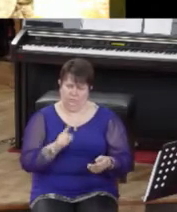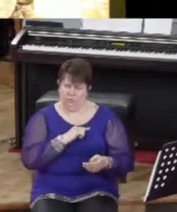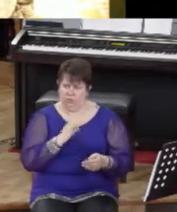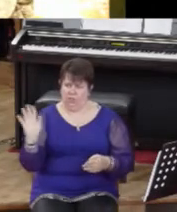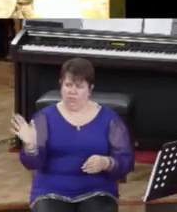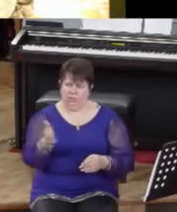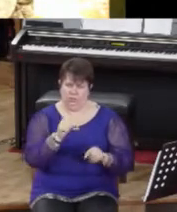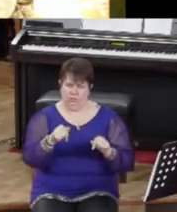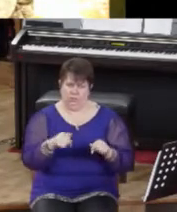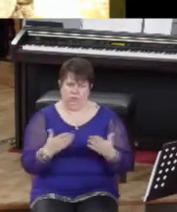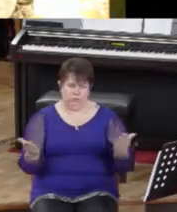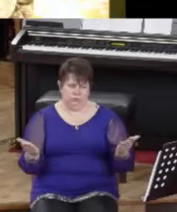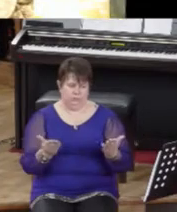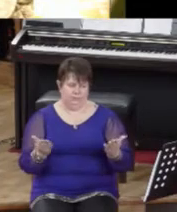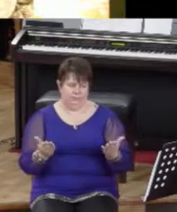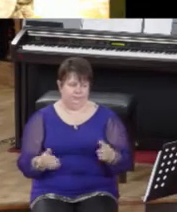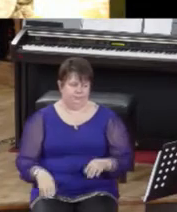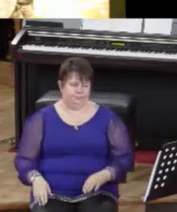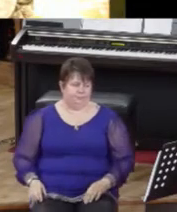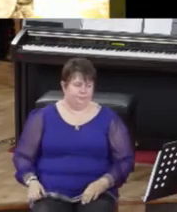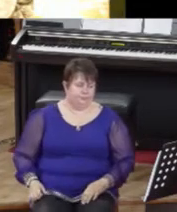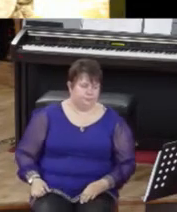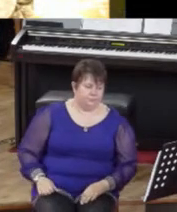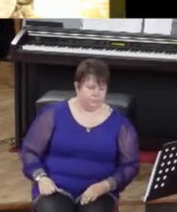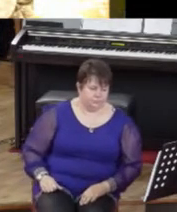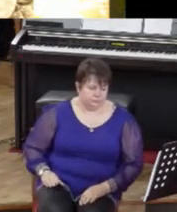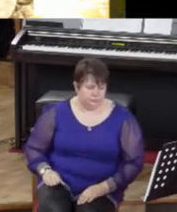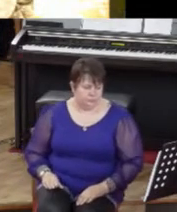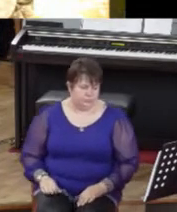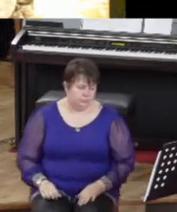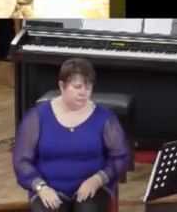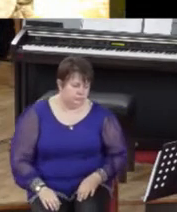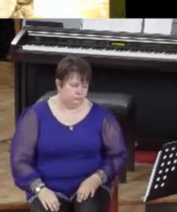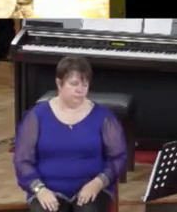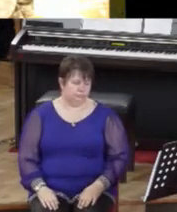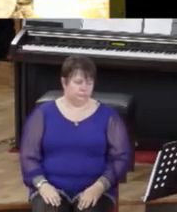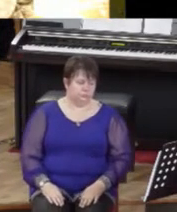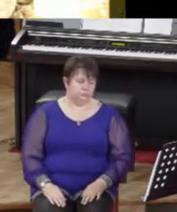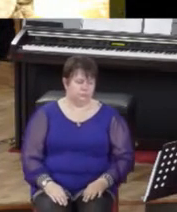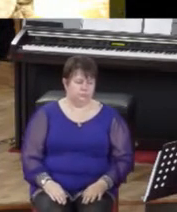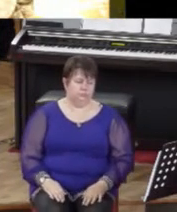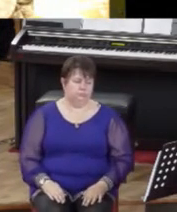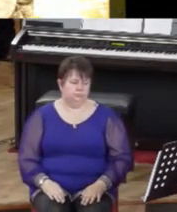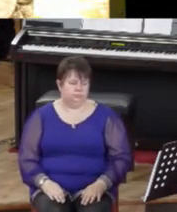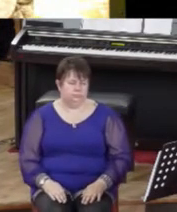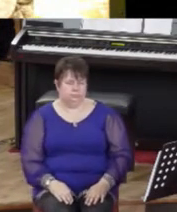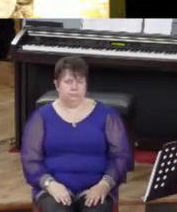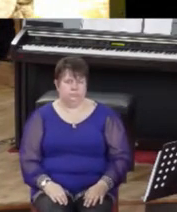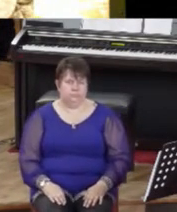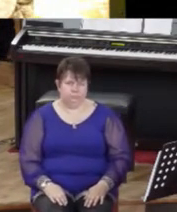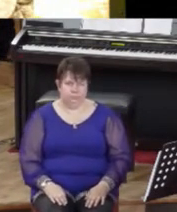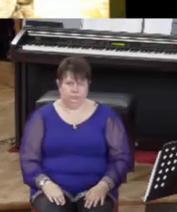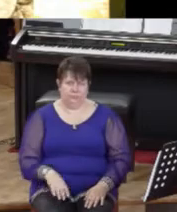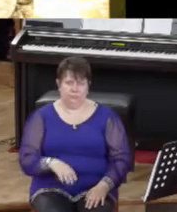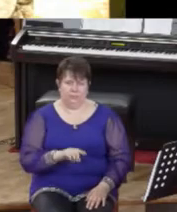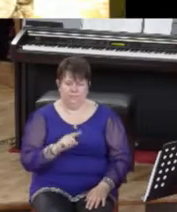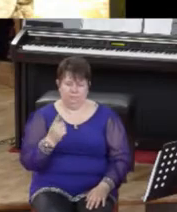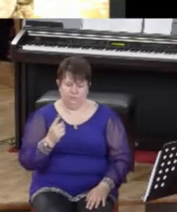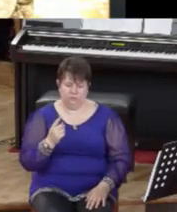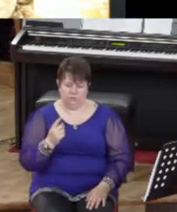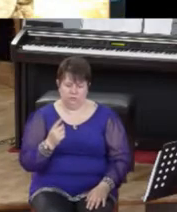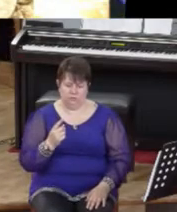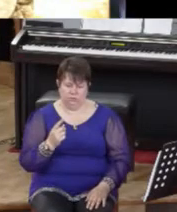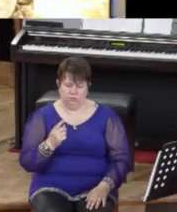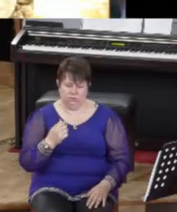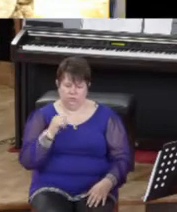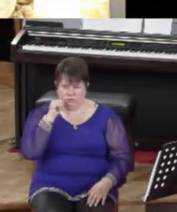me and for people of faith in every generation. But first of all, I